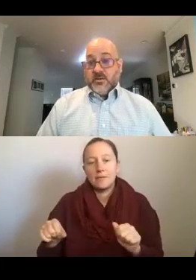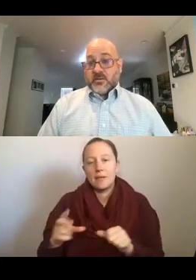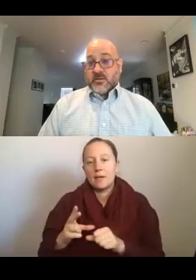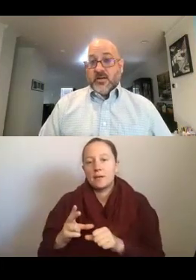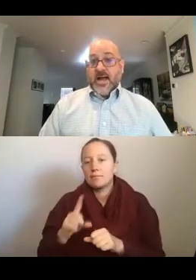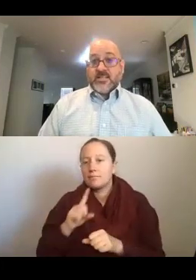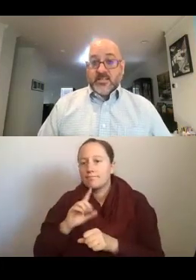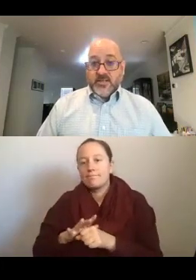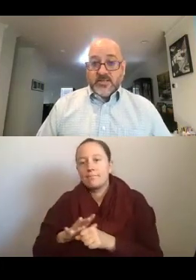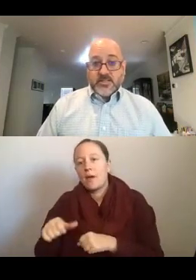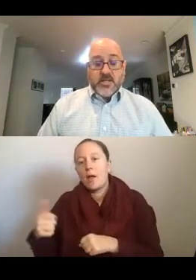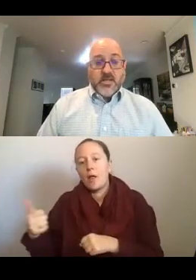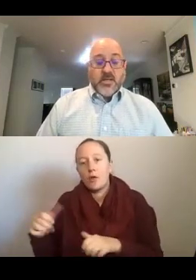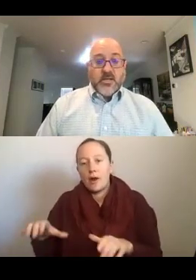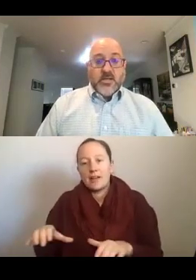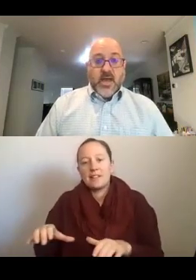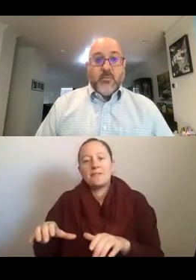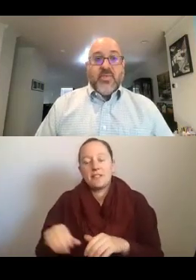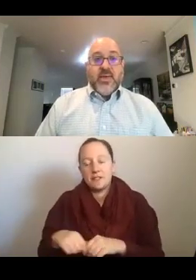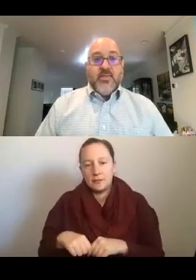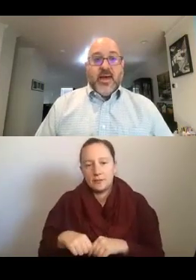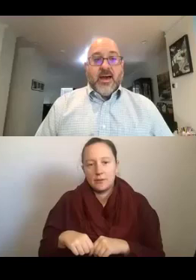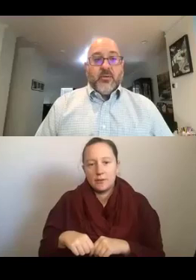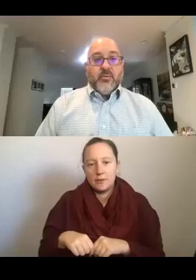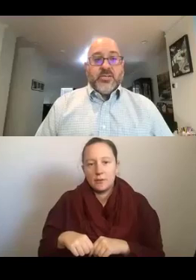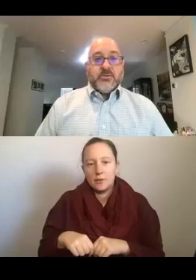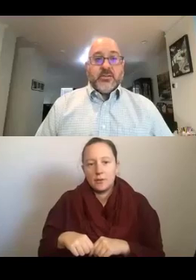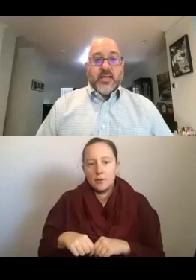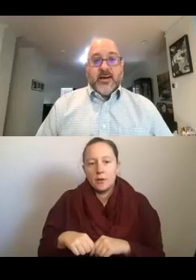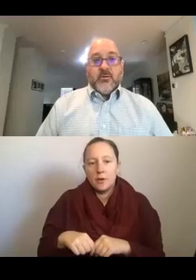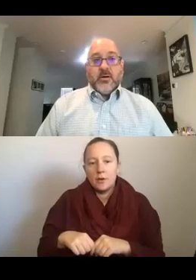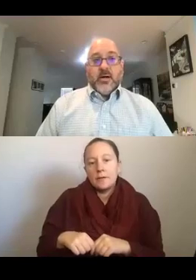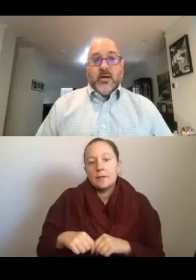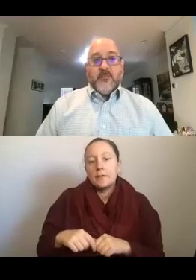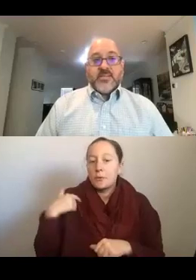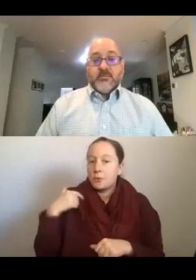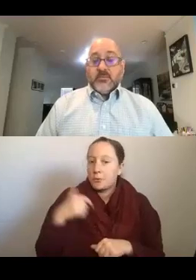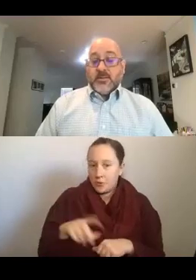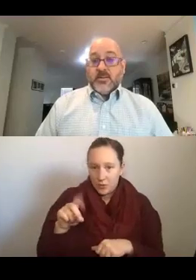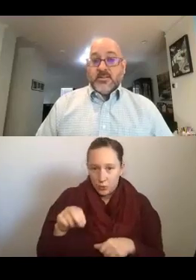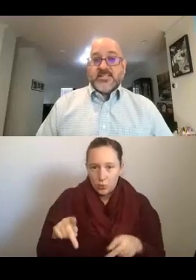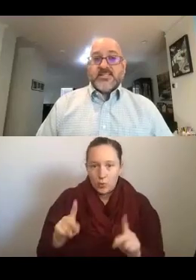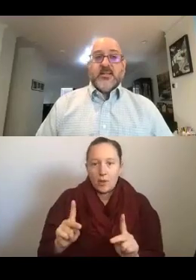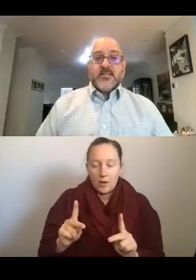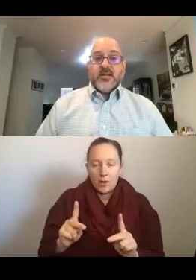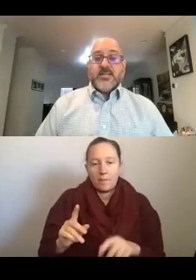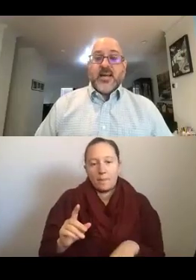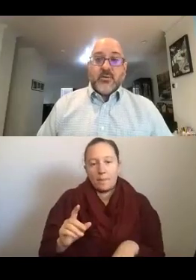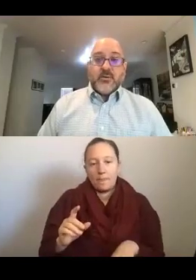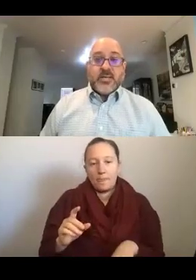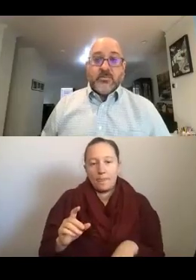devoted to other activities. And within that, we do allow salary